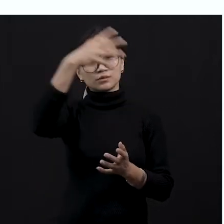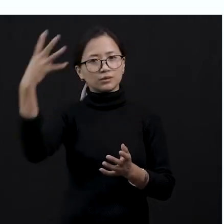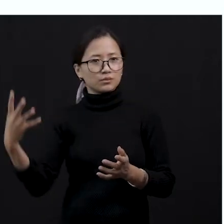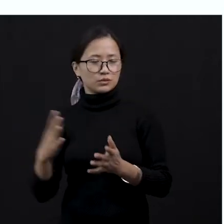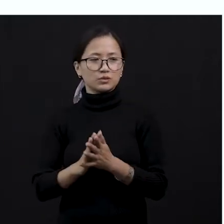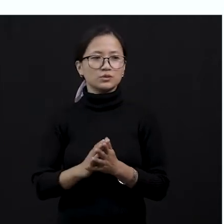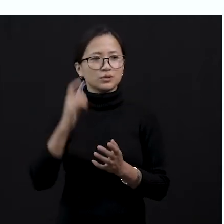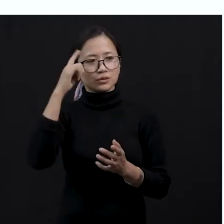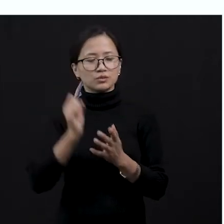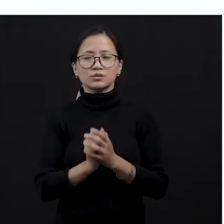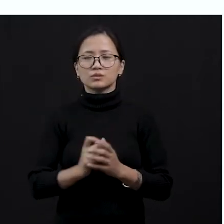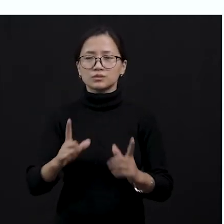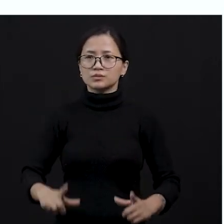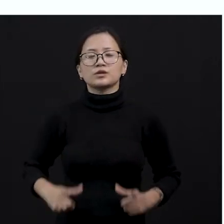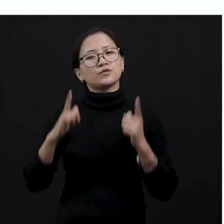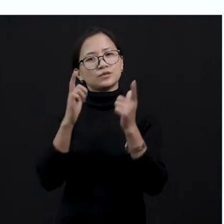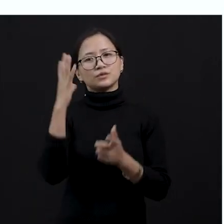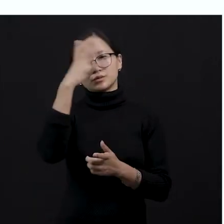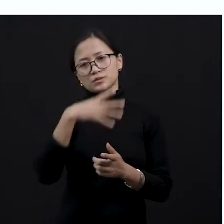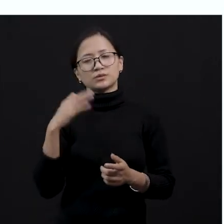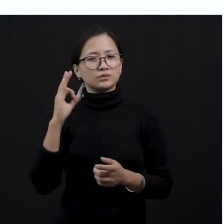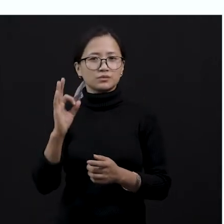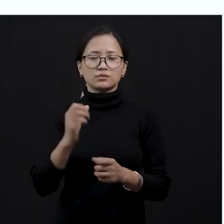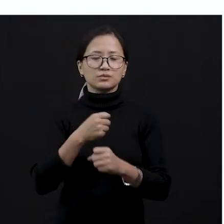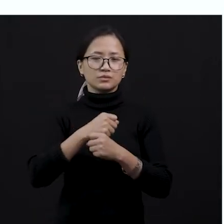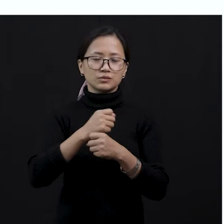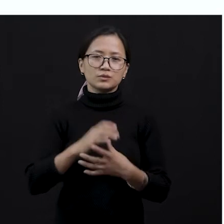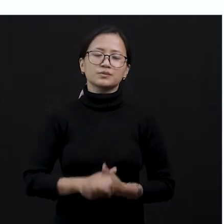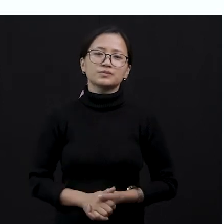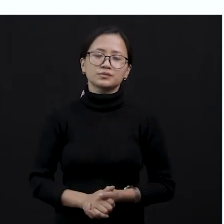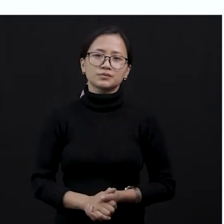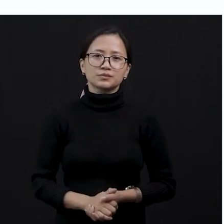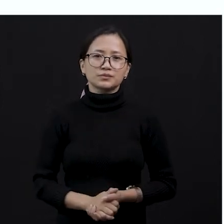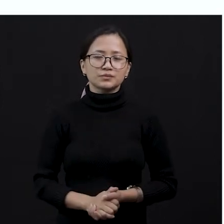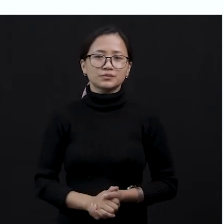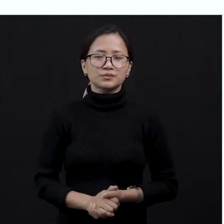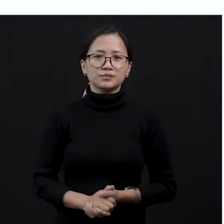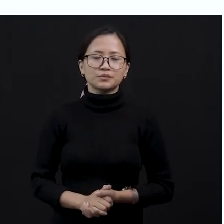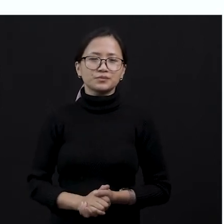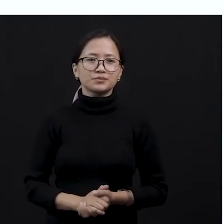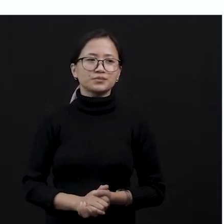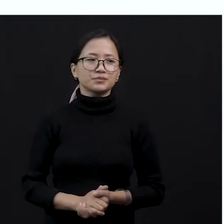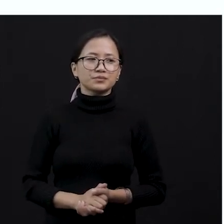beautify his life, right? He wants the rainbow to make his life colorful, to make his life joyful,